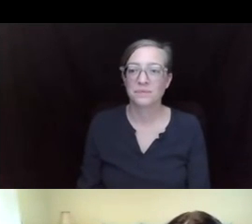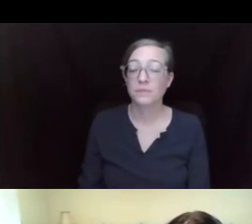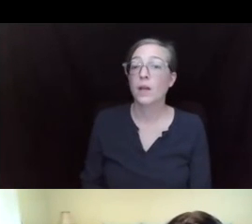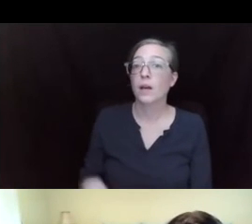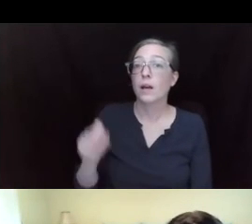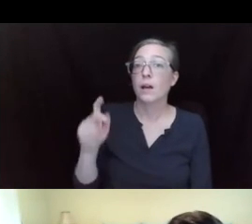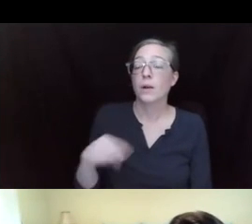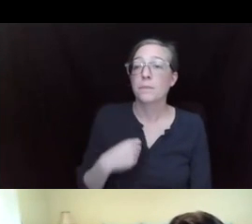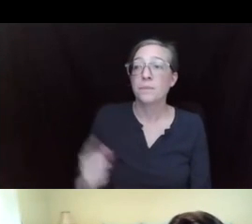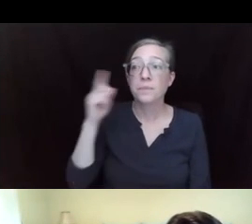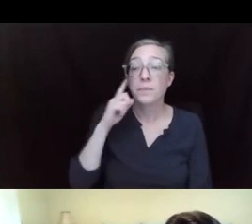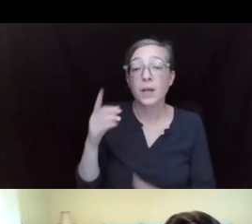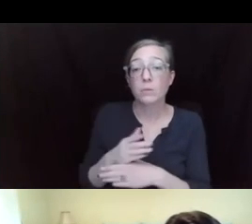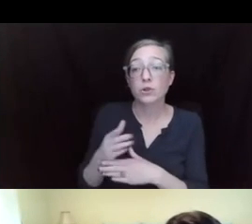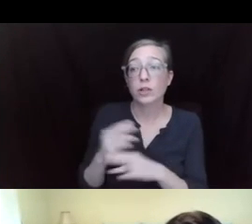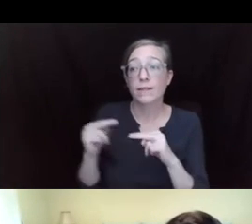the slides.